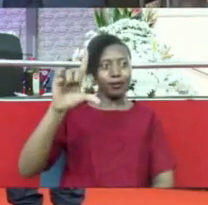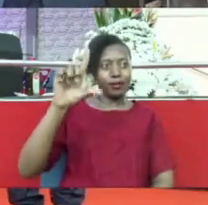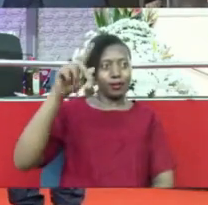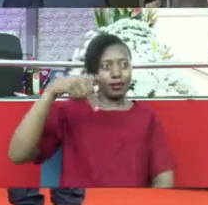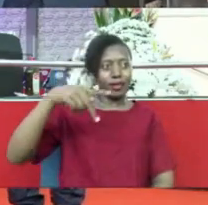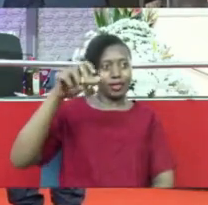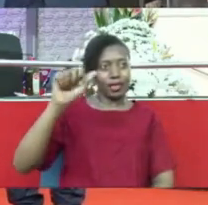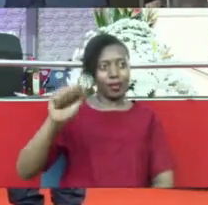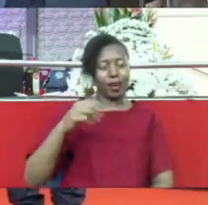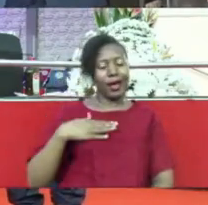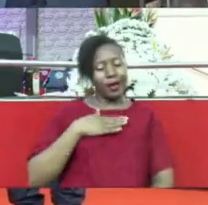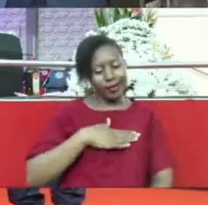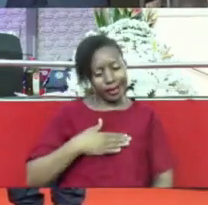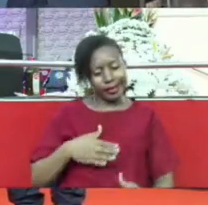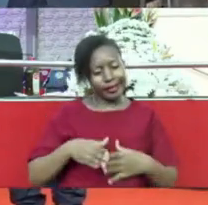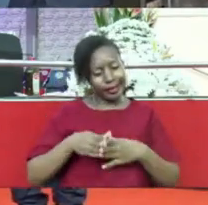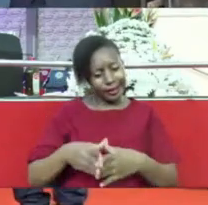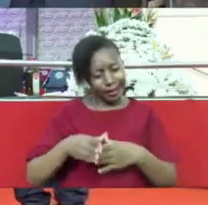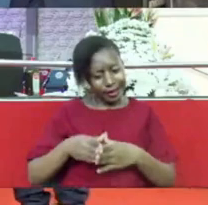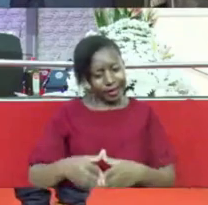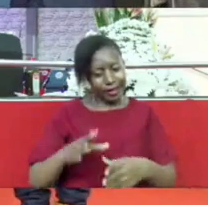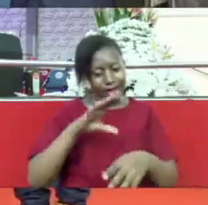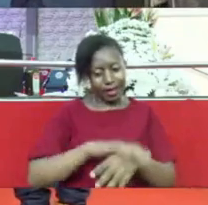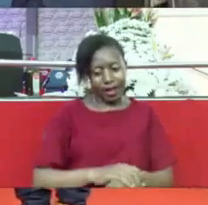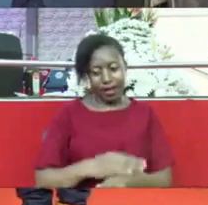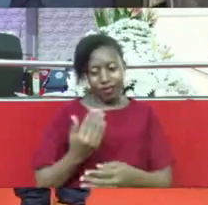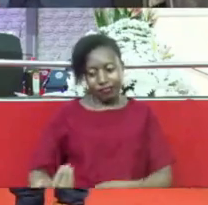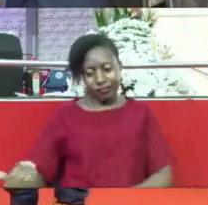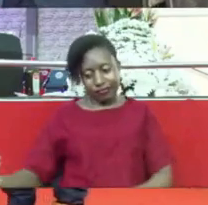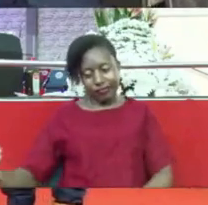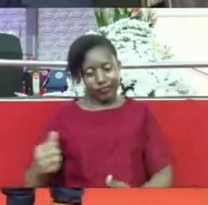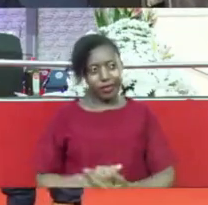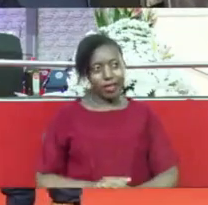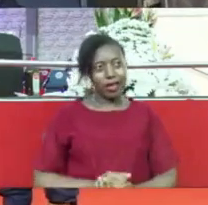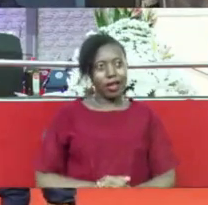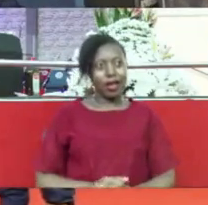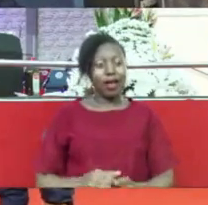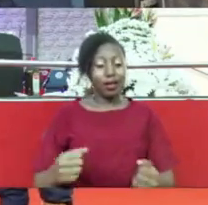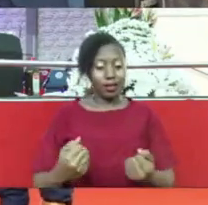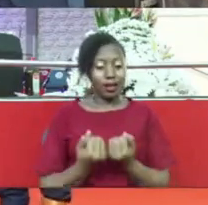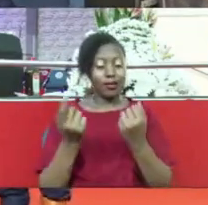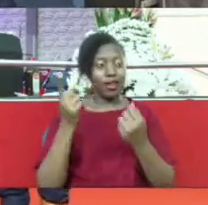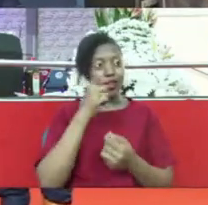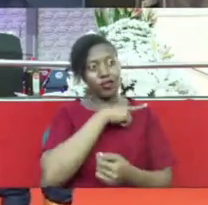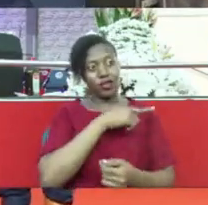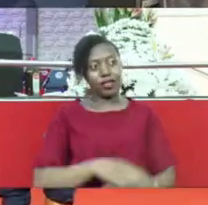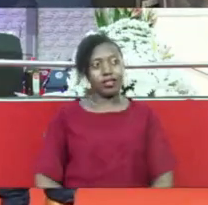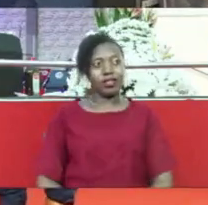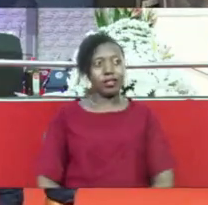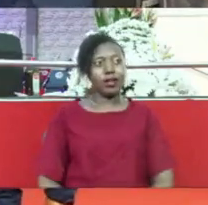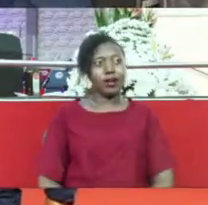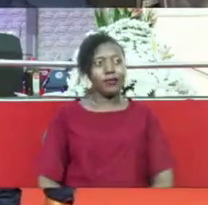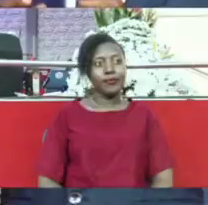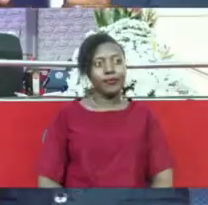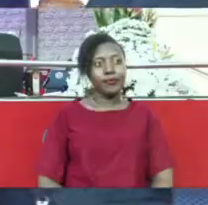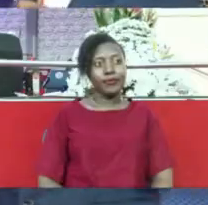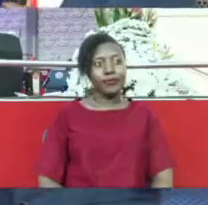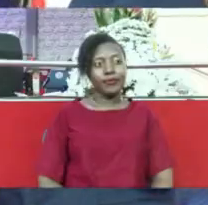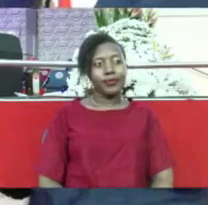do something. Tafadhali nataka watoto. And it happened. Na ikatendeka tena. The damn Jacob.